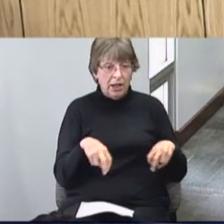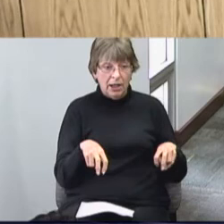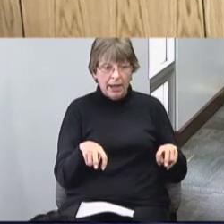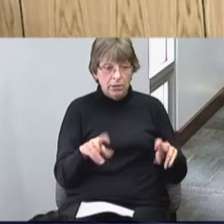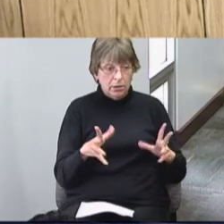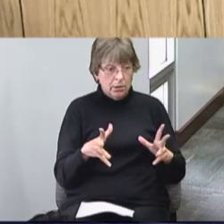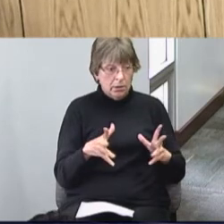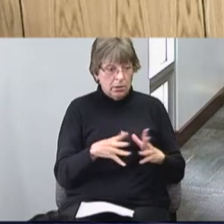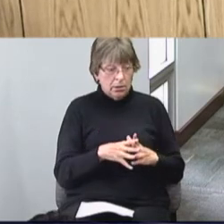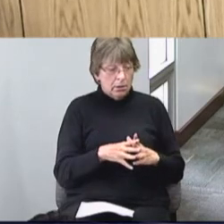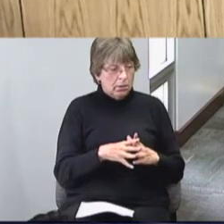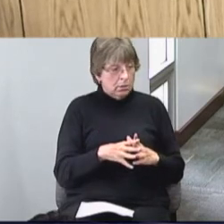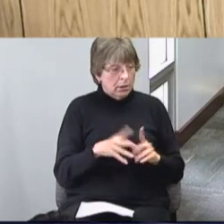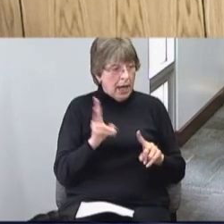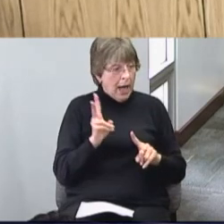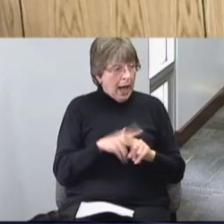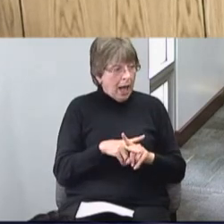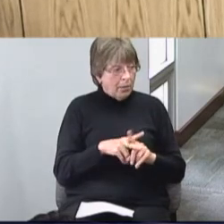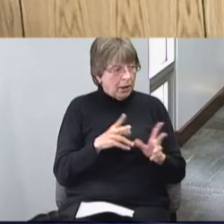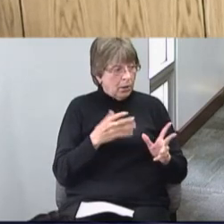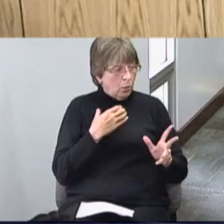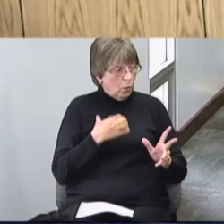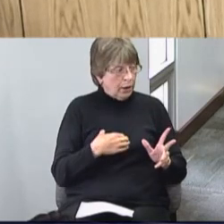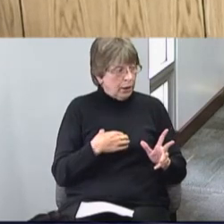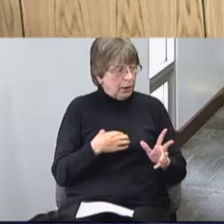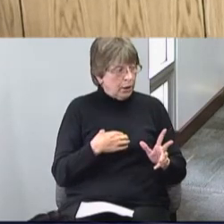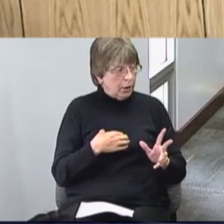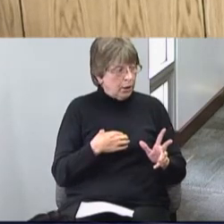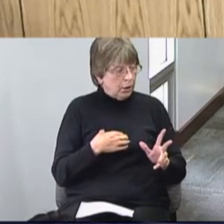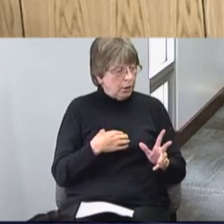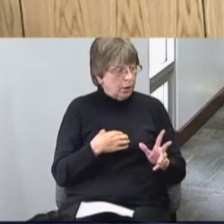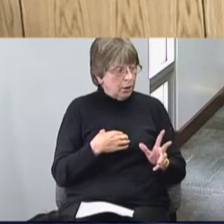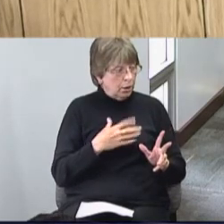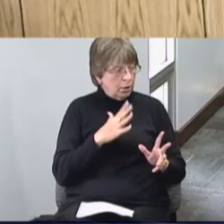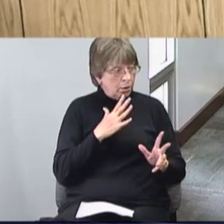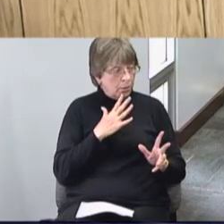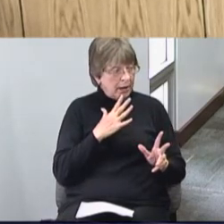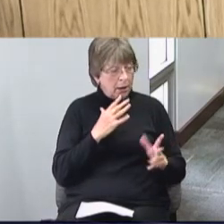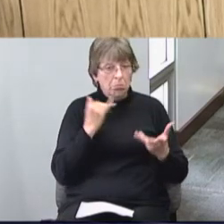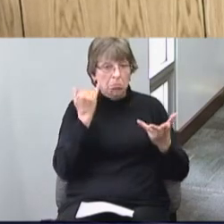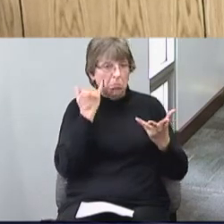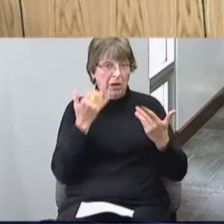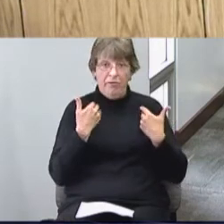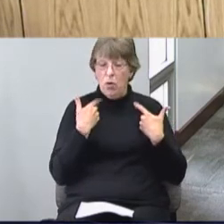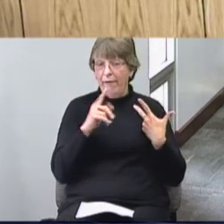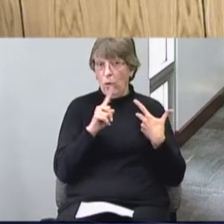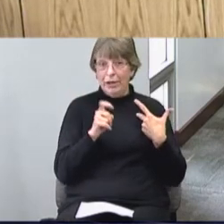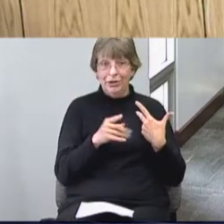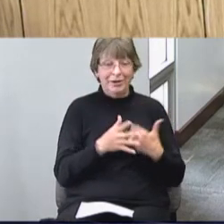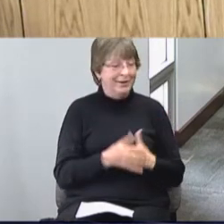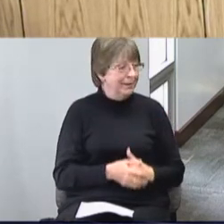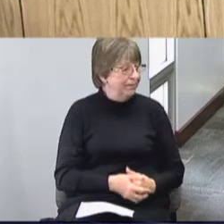the applicant like to address the council? If there's questions. No, okay.